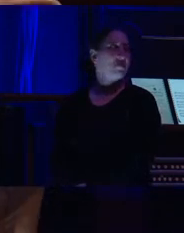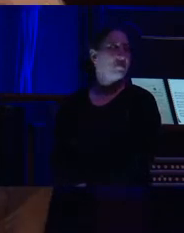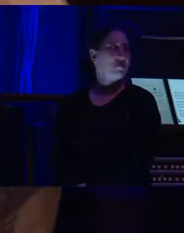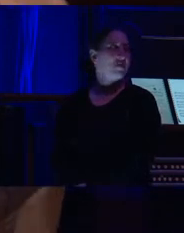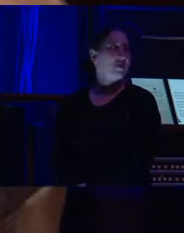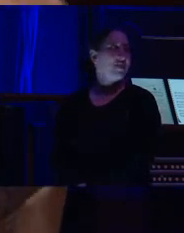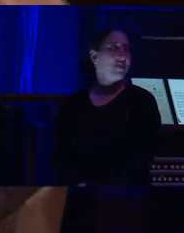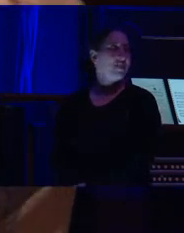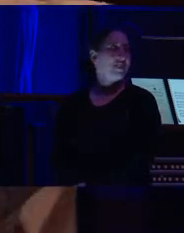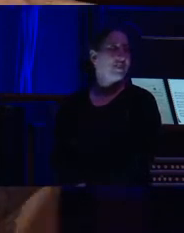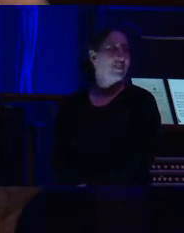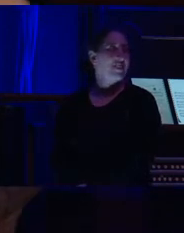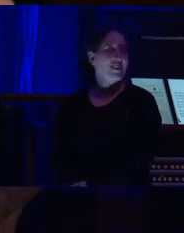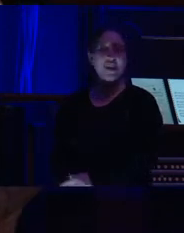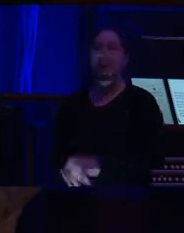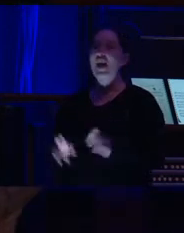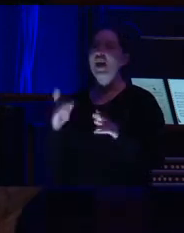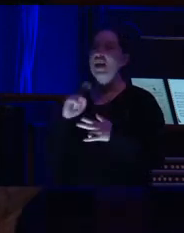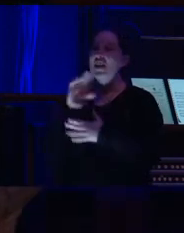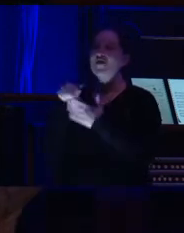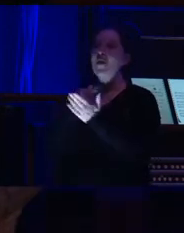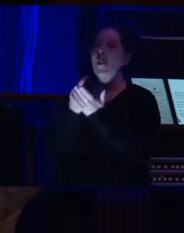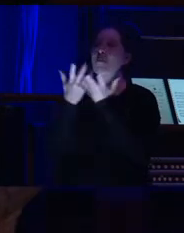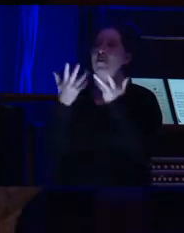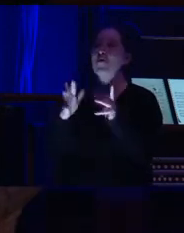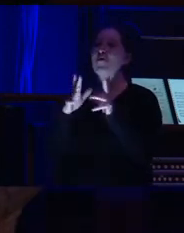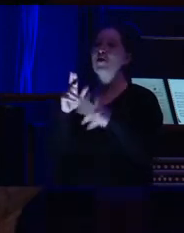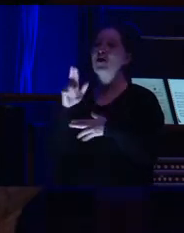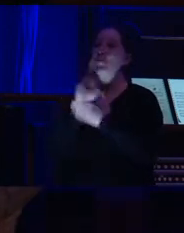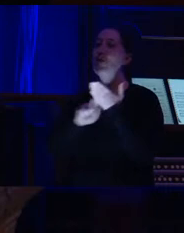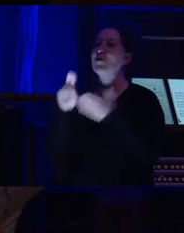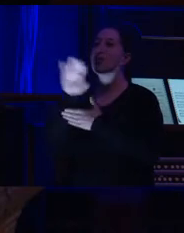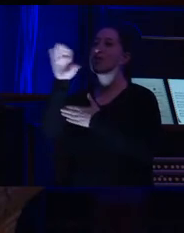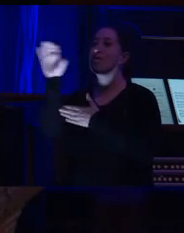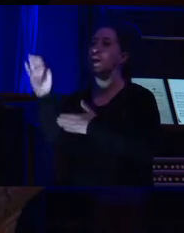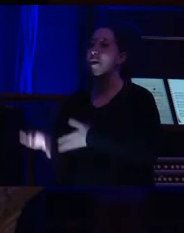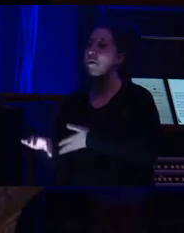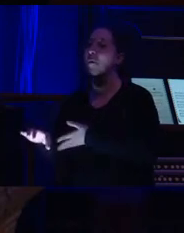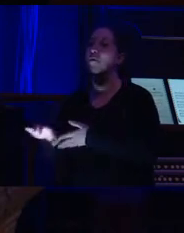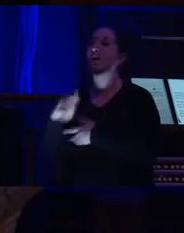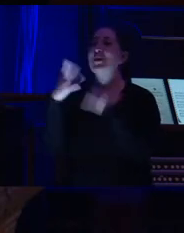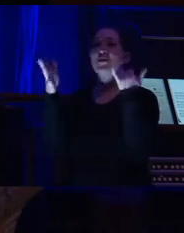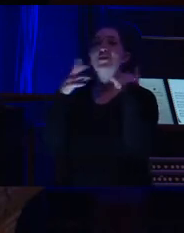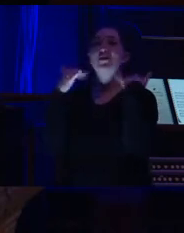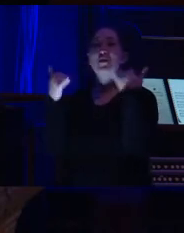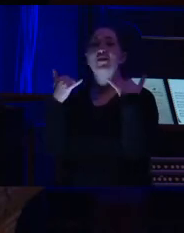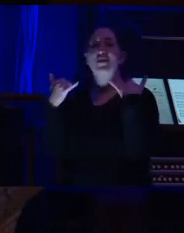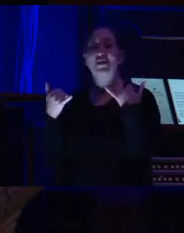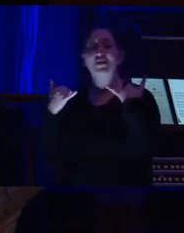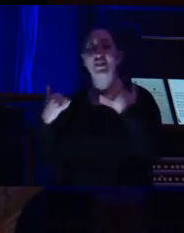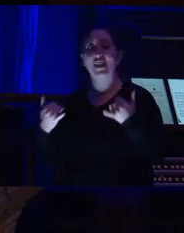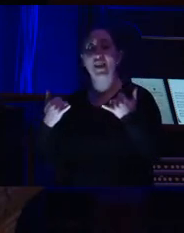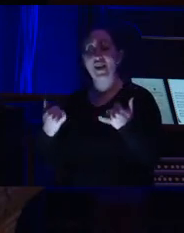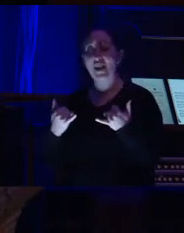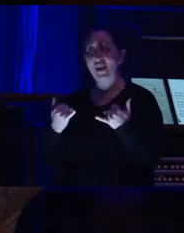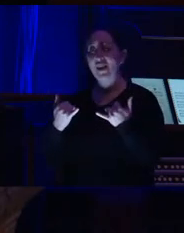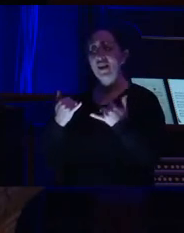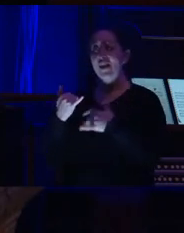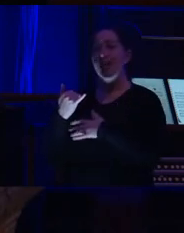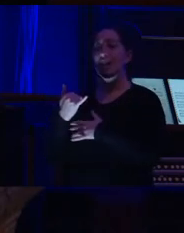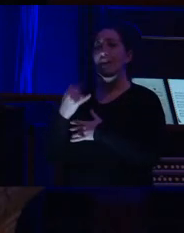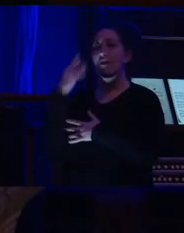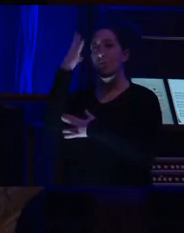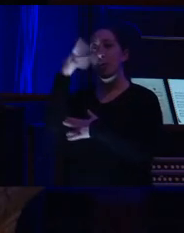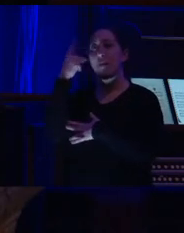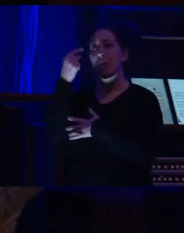And welcomed you as an alumnus of the University of Chicago. And today again, we can think of as a